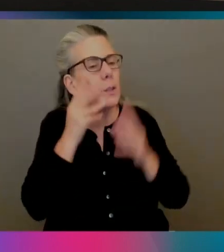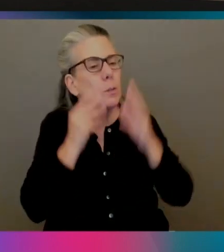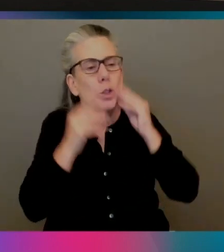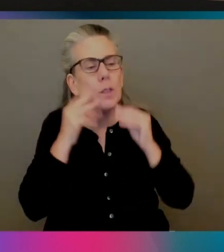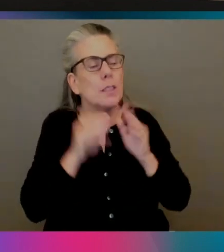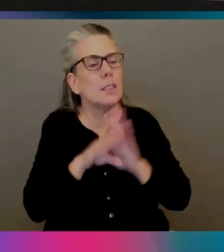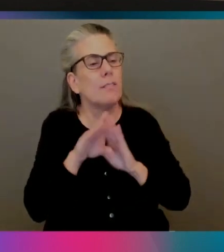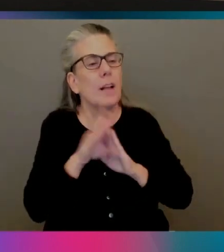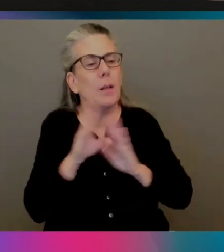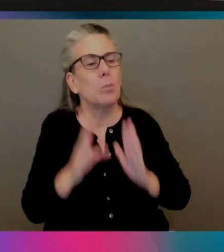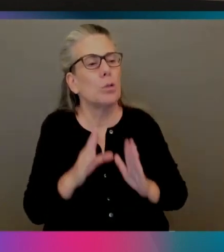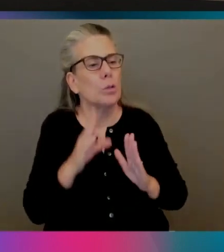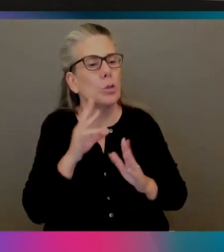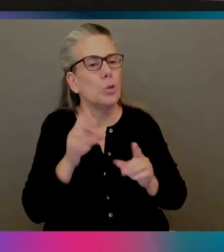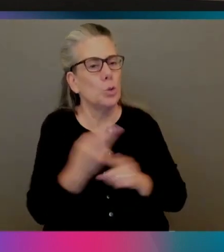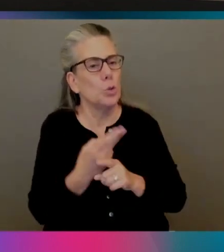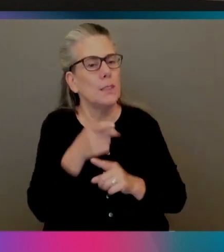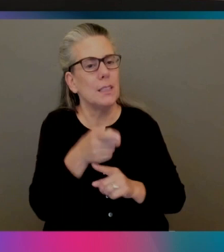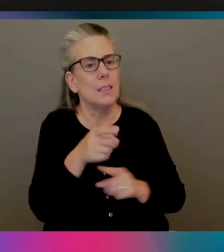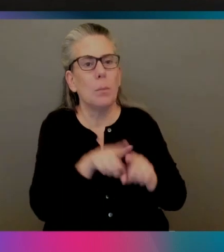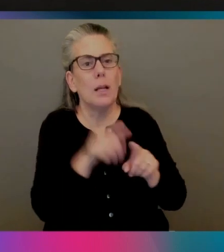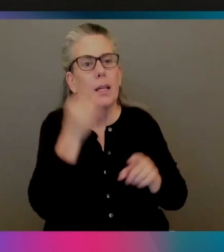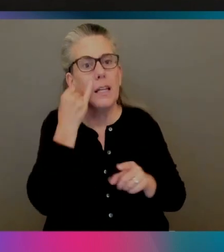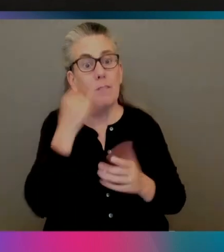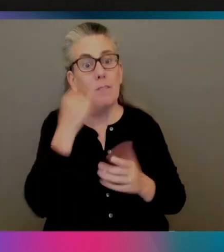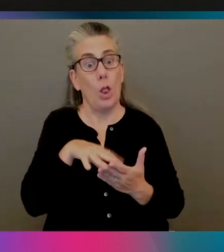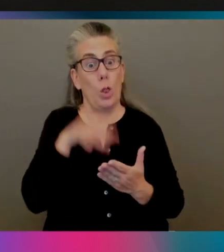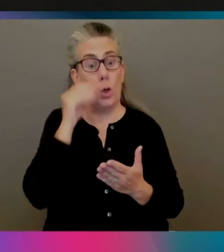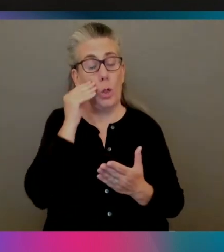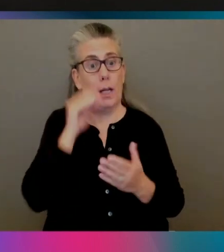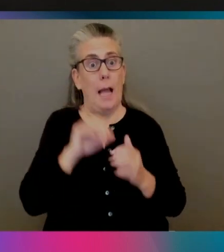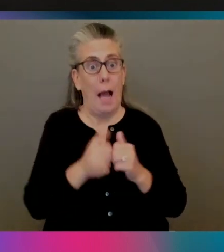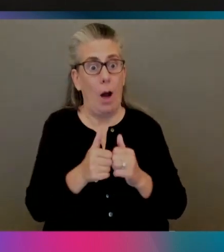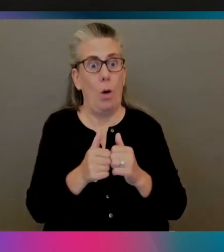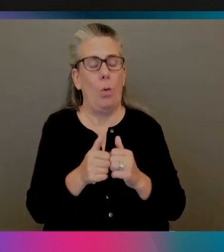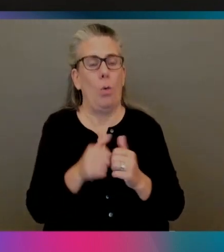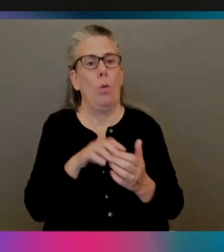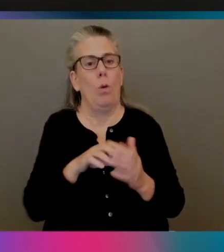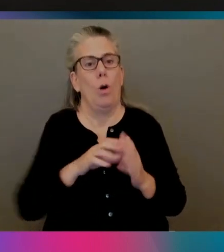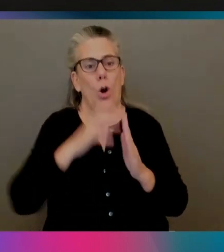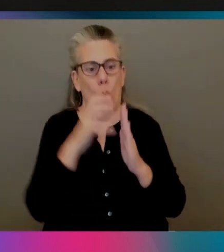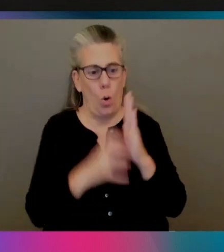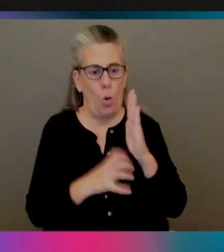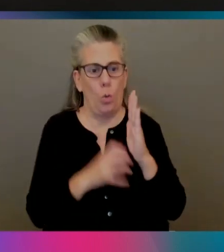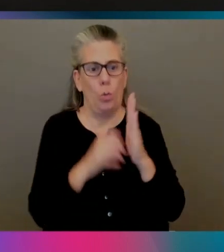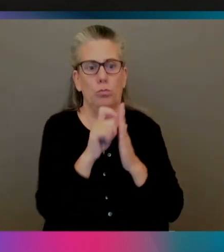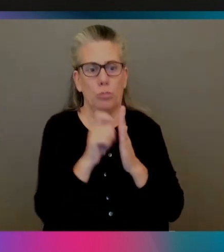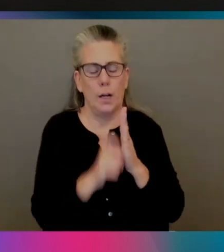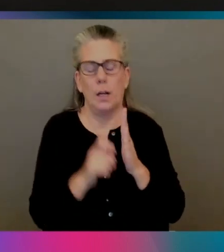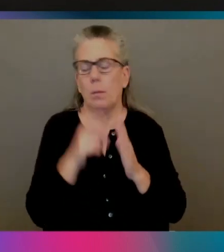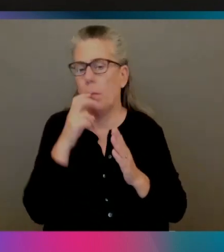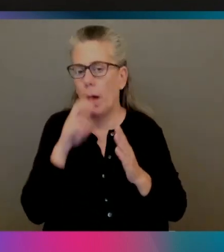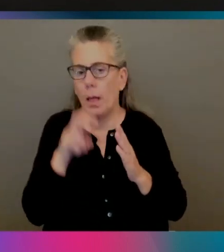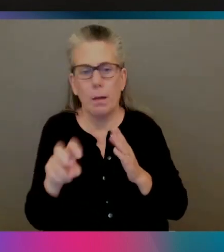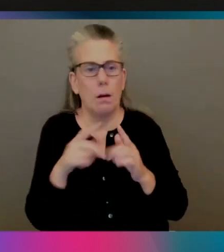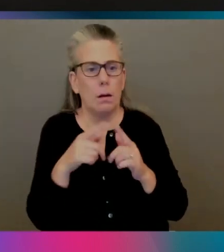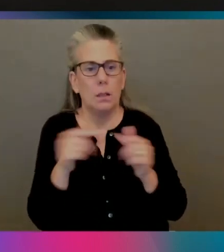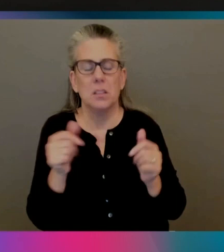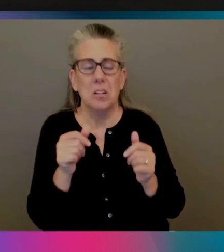who are learning to code? I can see this as a powerful tool in someone learning to code for the first time using Absolutely. Python or But something. particularly for things